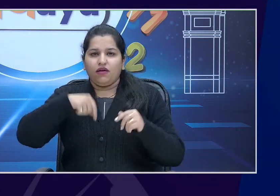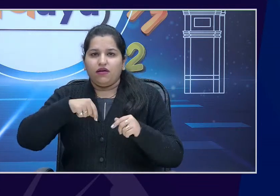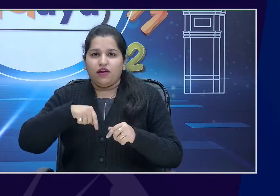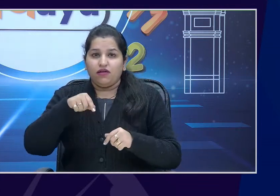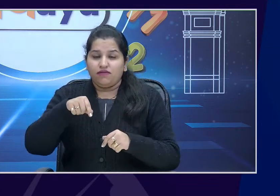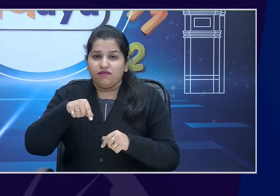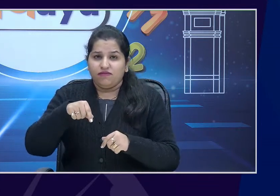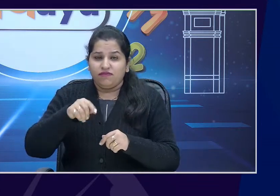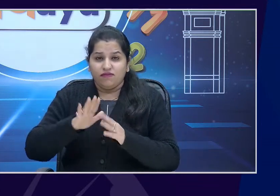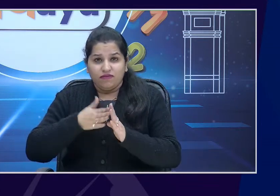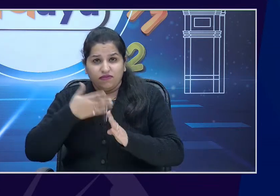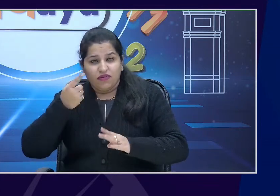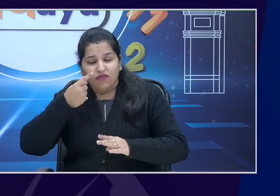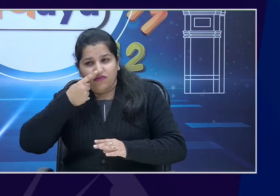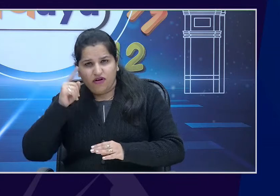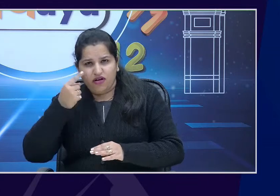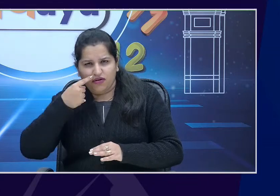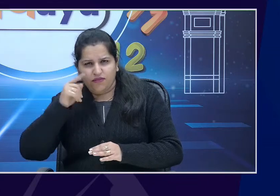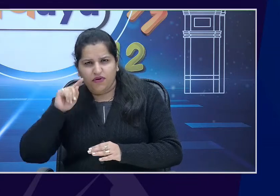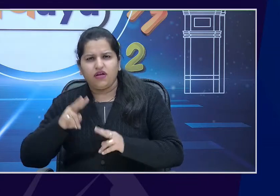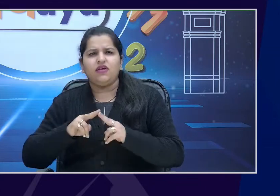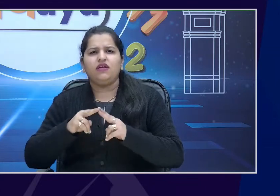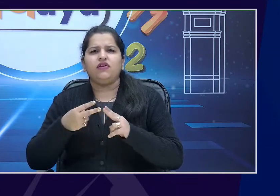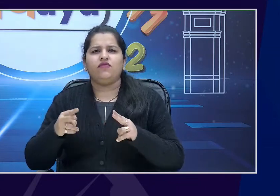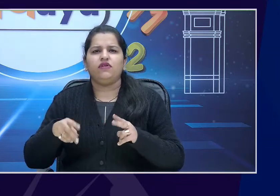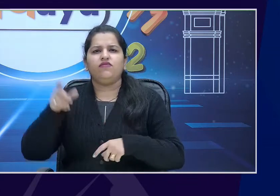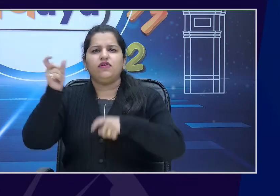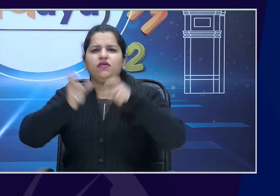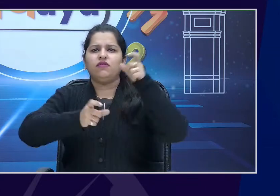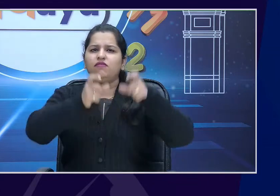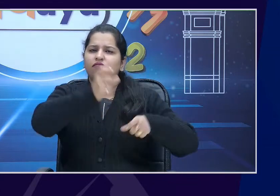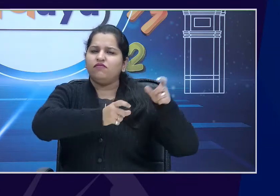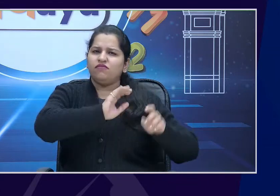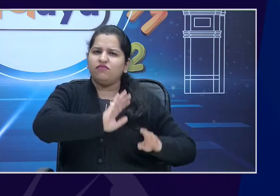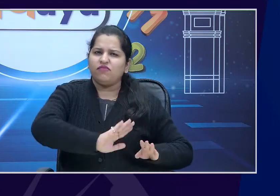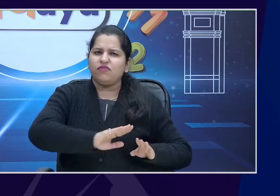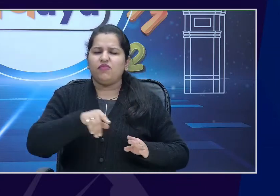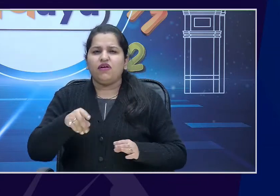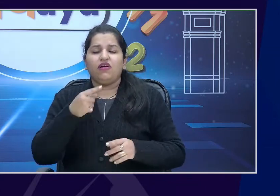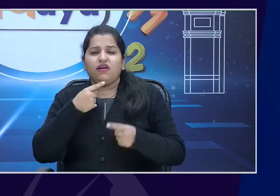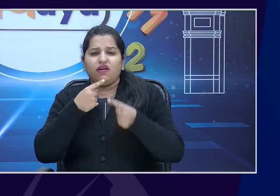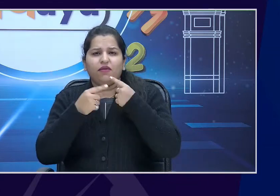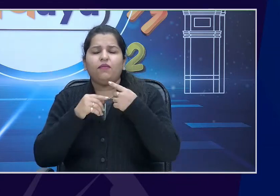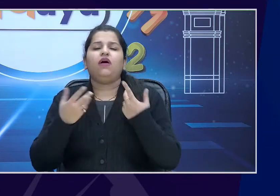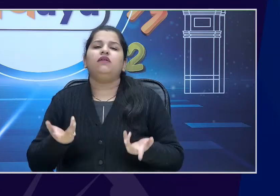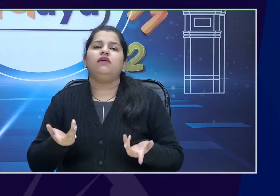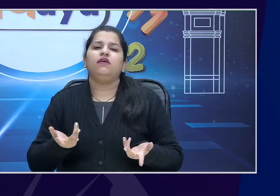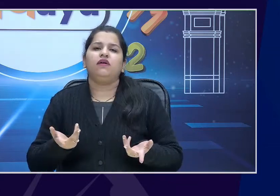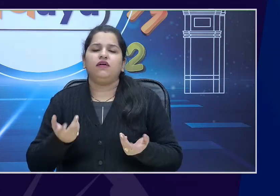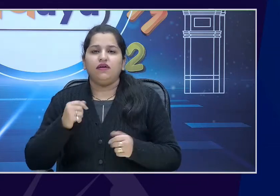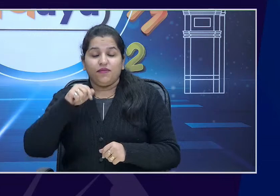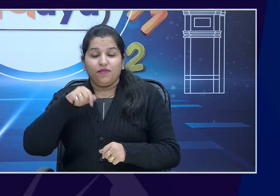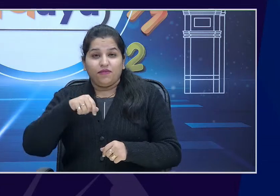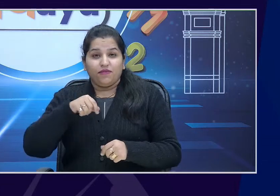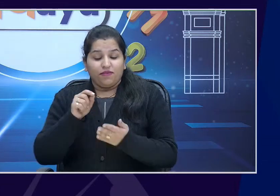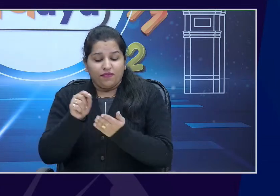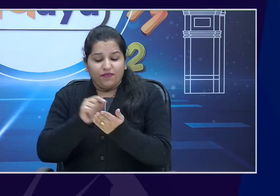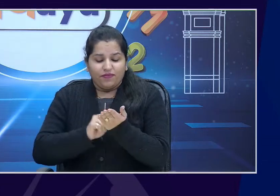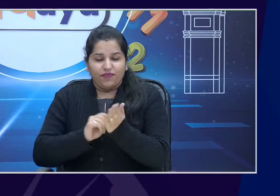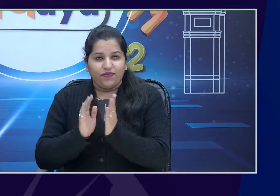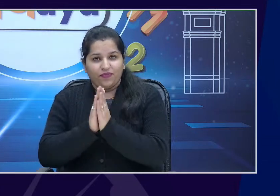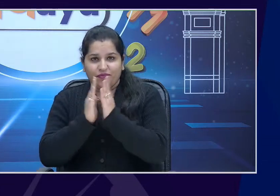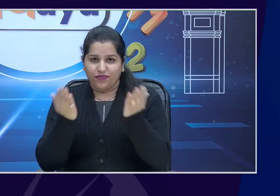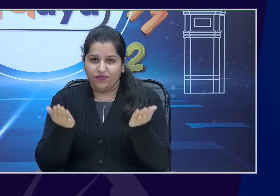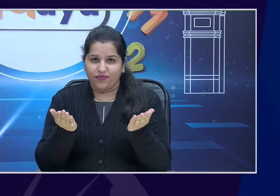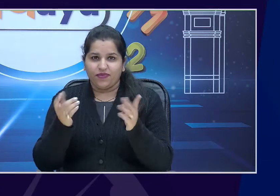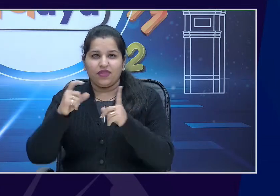say it to our father, mother, or to our friends, it will not. They will say, "What are you talking about?" So what we can do is we can write in a